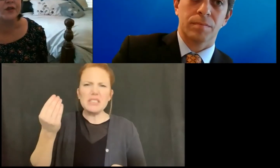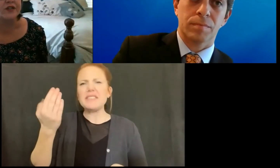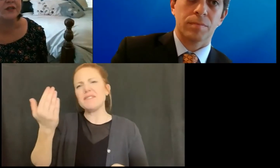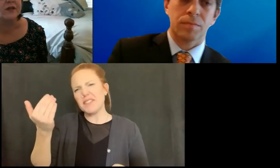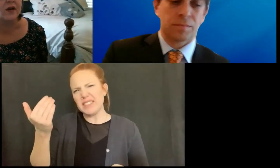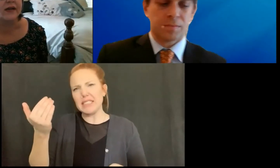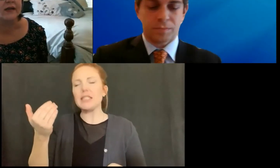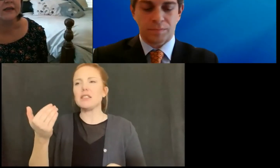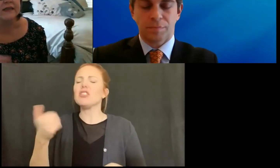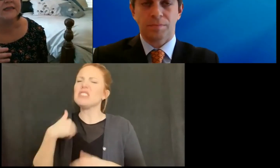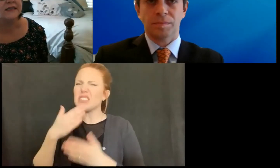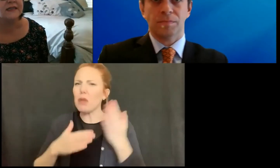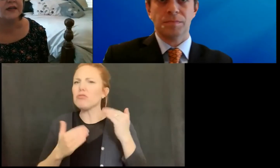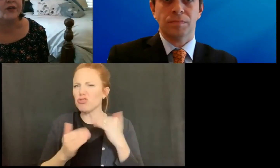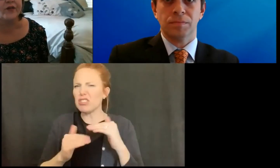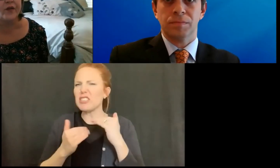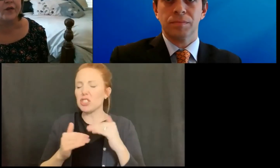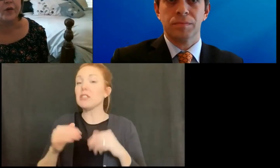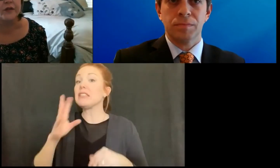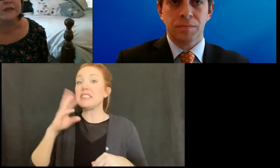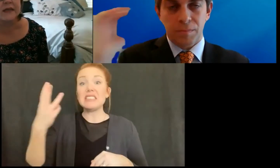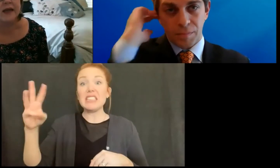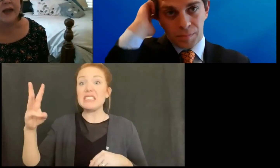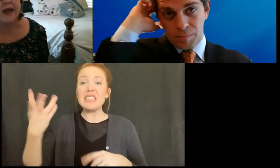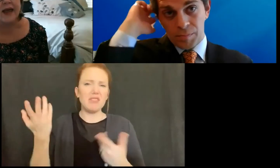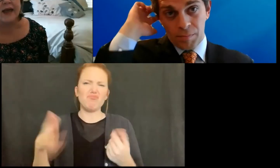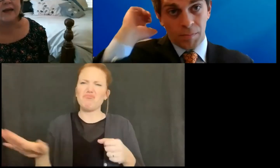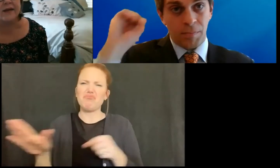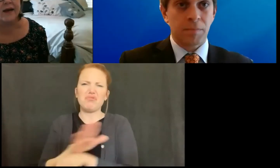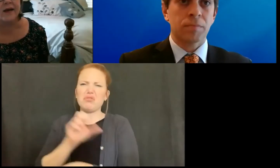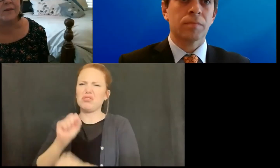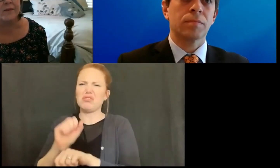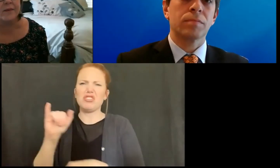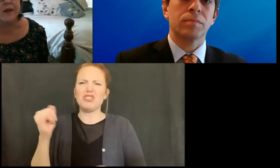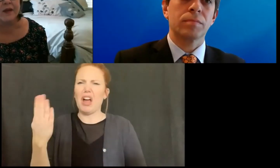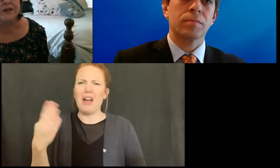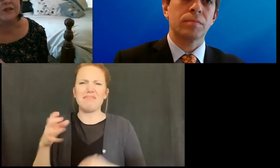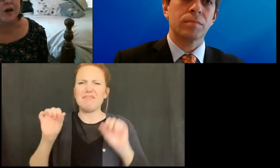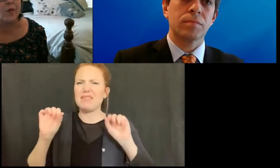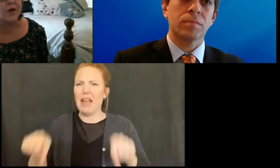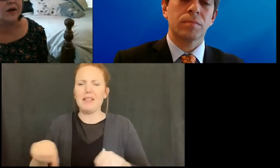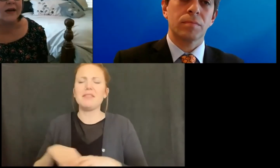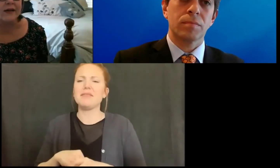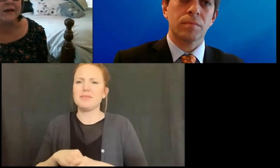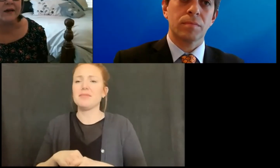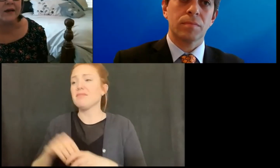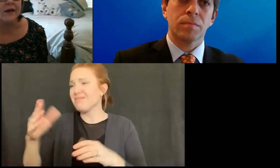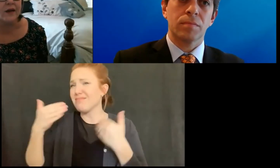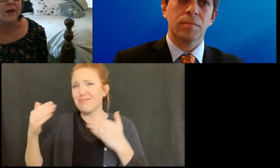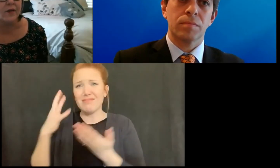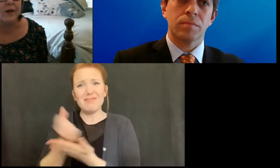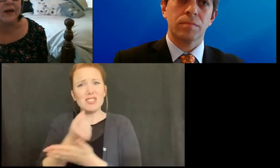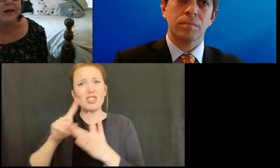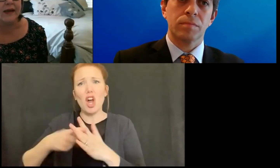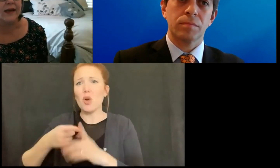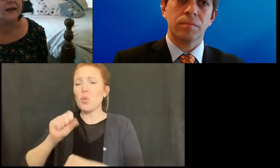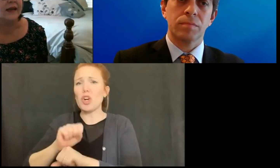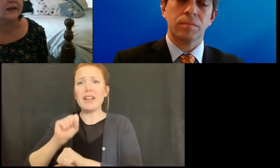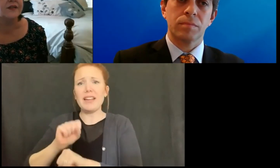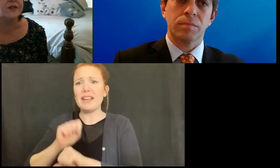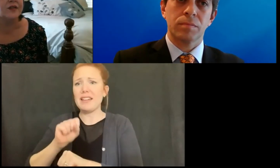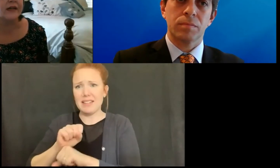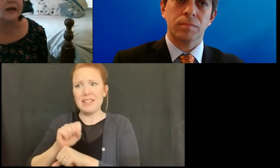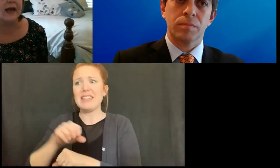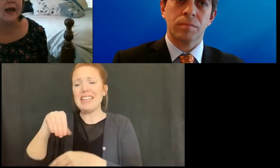some restrictions on it. 16, you're full force. And start working, in